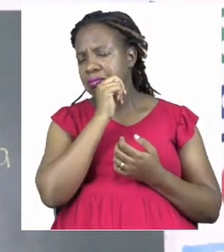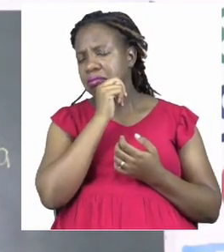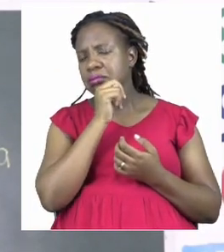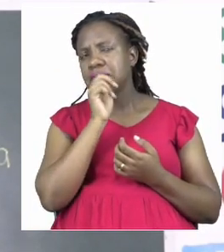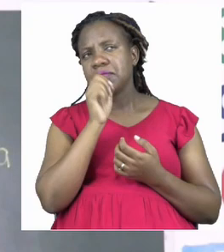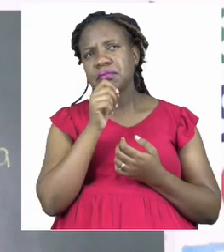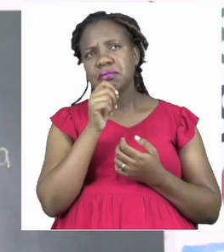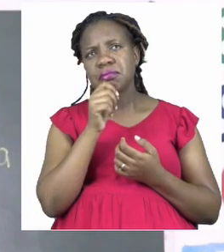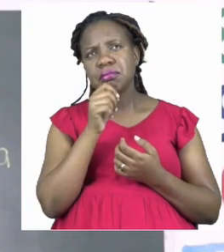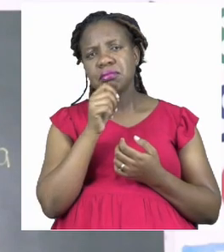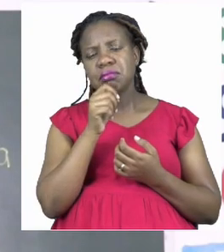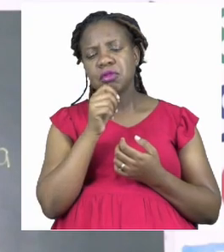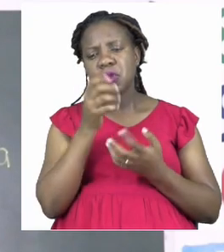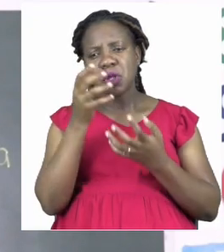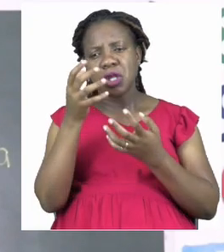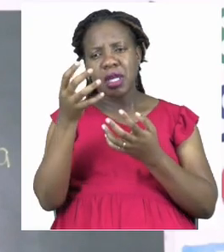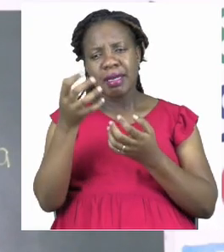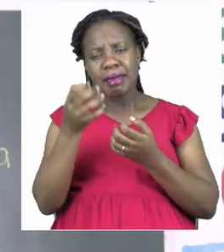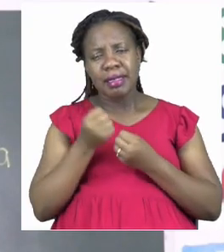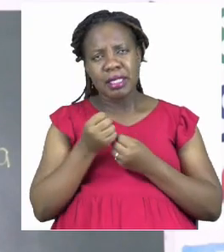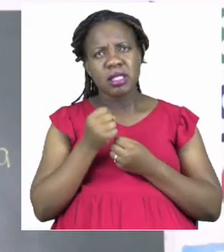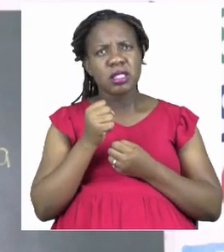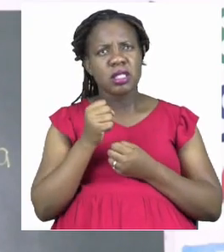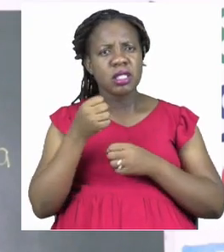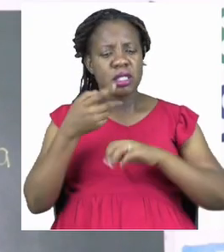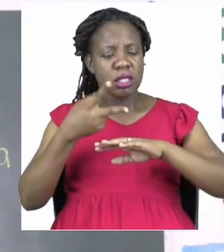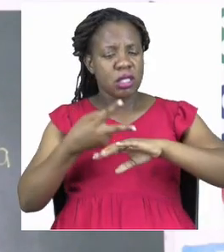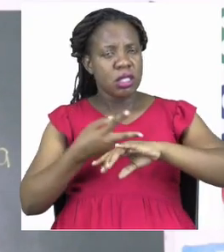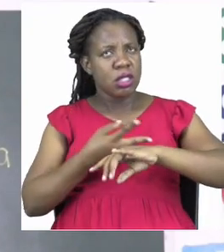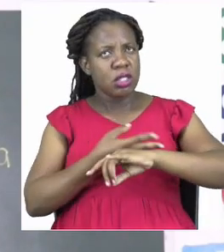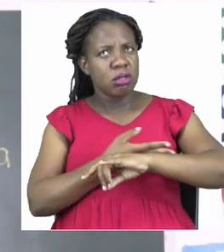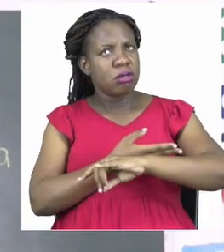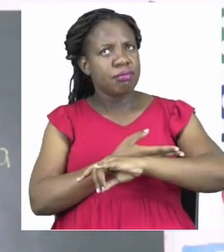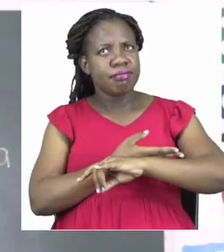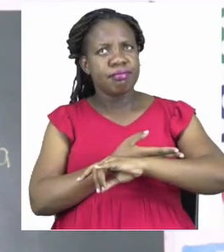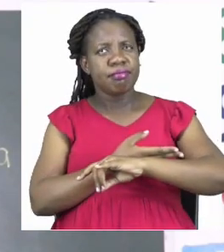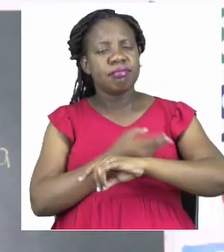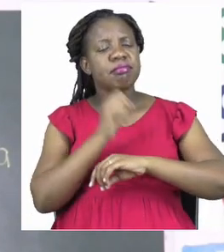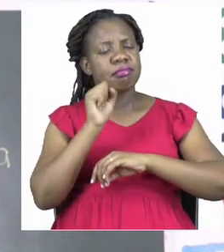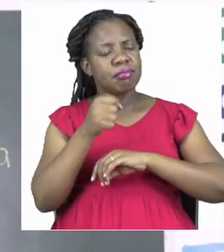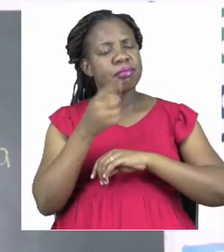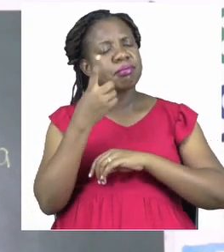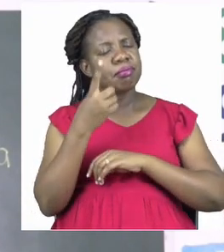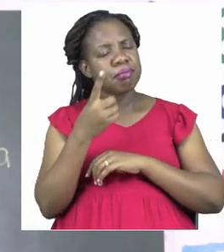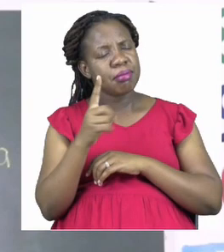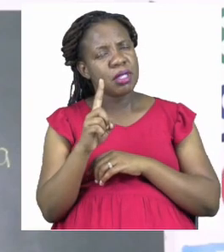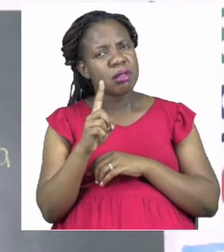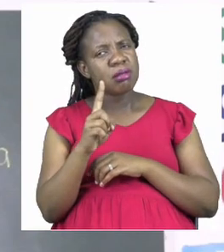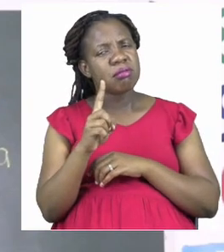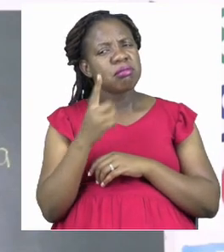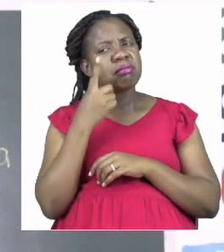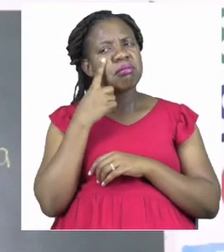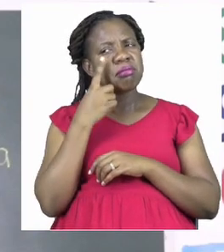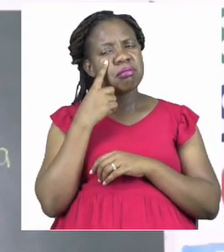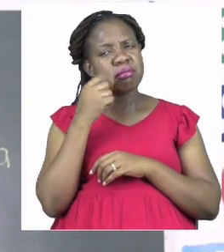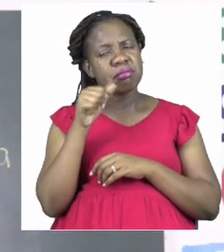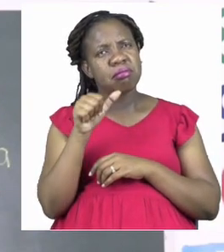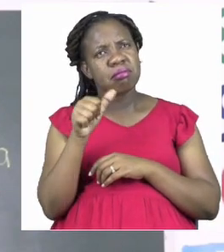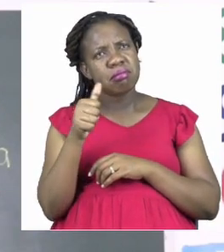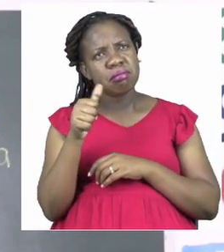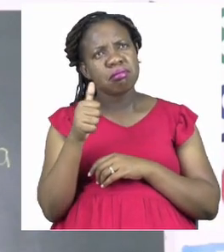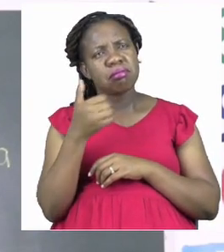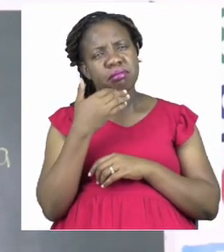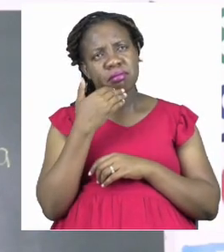We get sheep. While we do get sheep, it is correct, but let's try and look for something else.